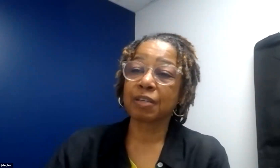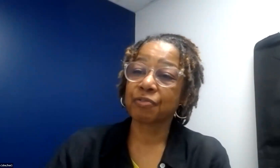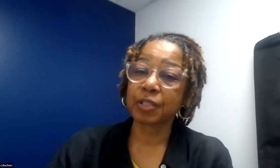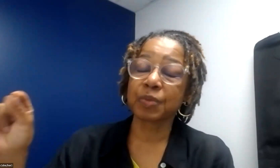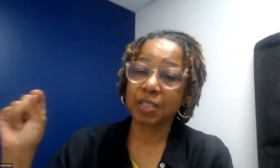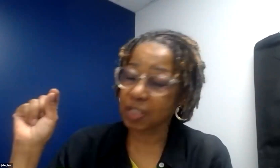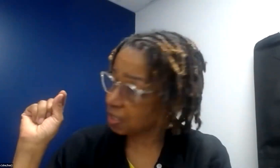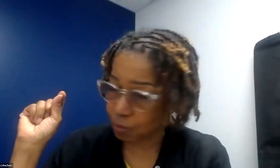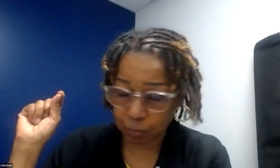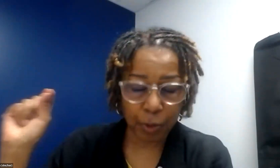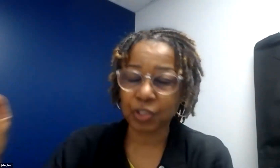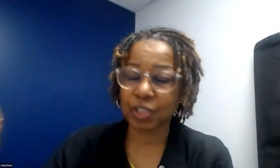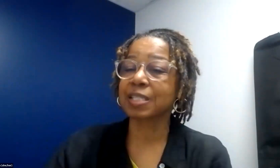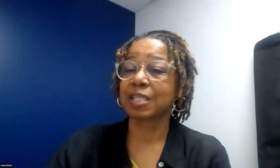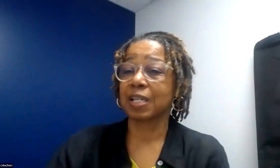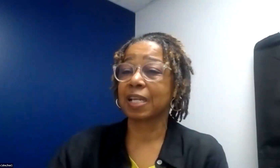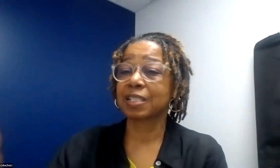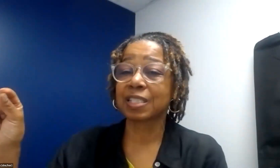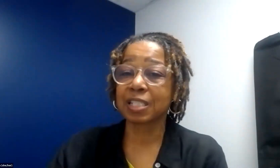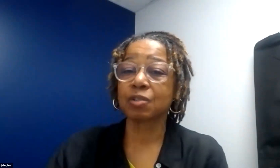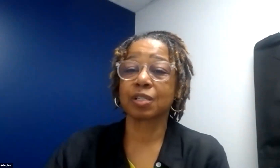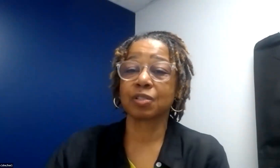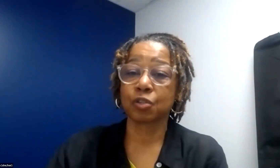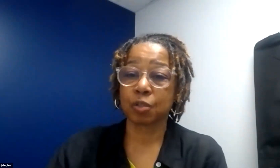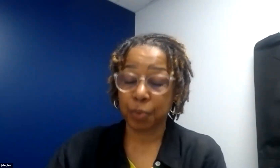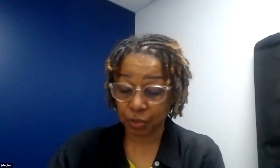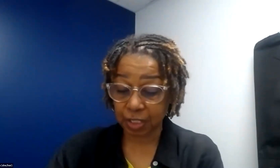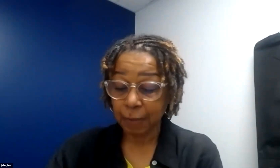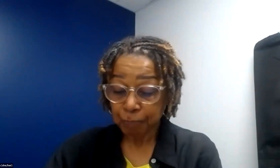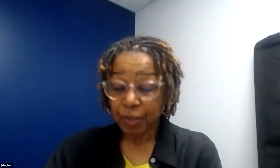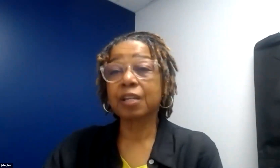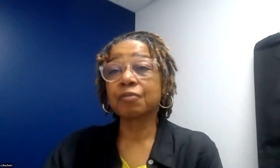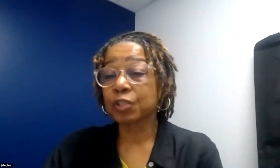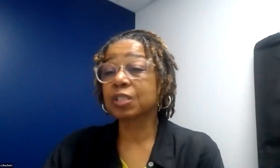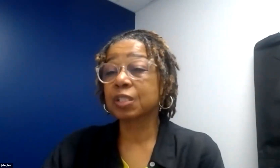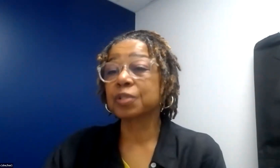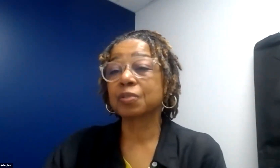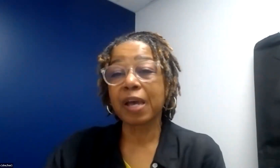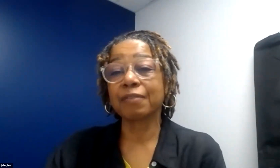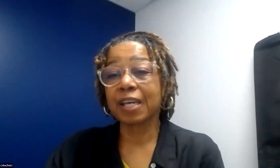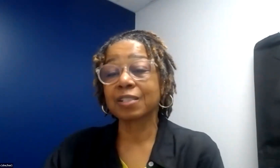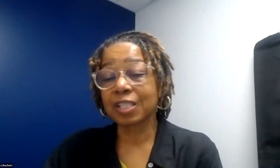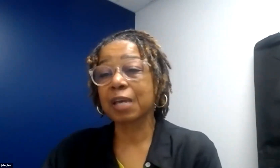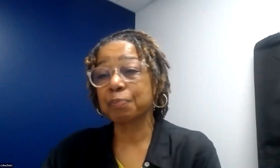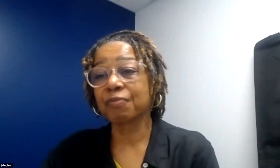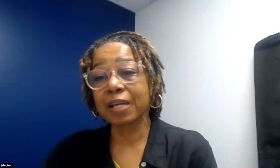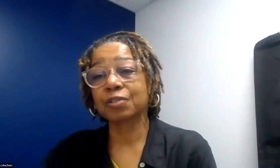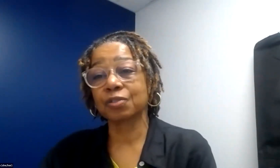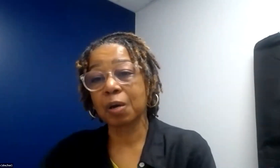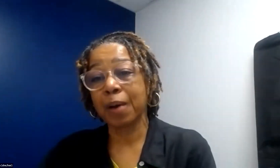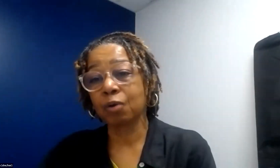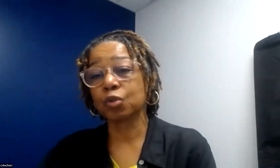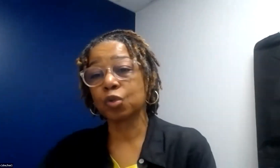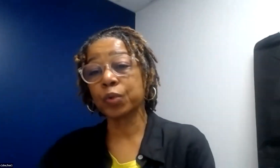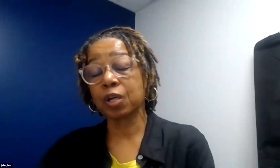so proud that Philip persisted and still continues to persist. And unfortunately, we're having to educate